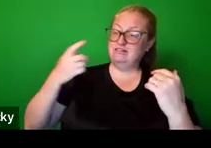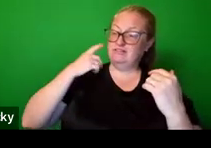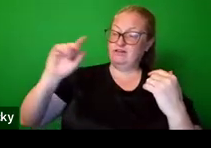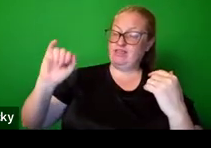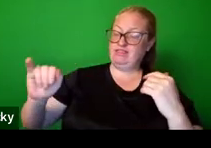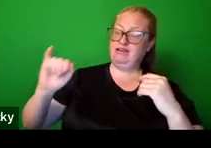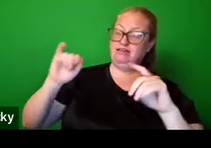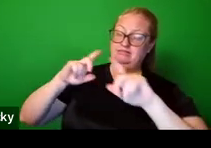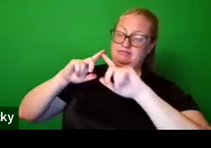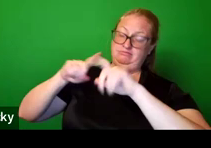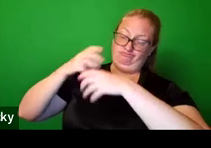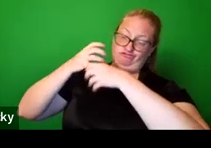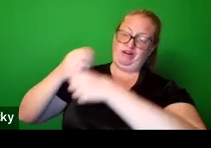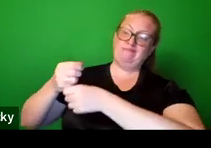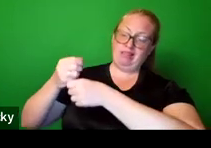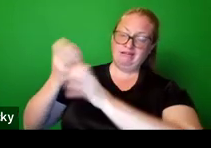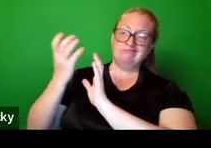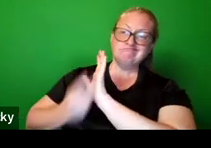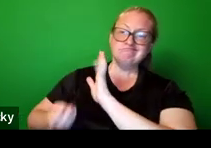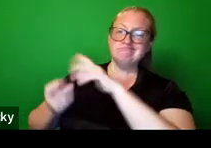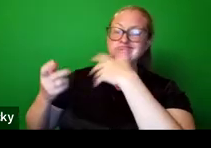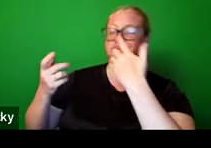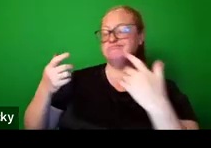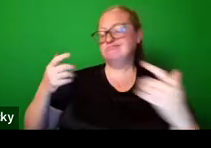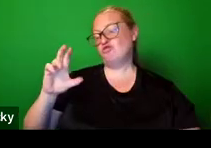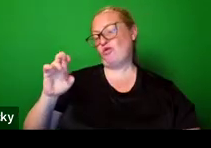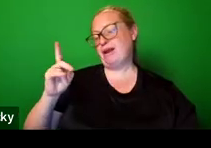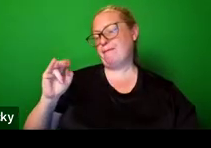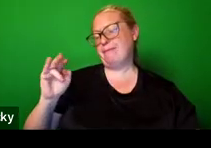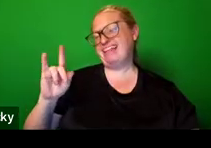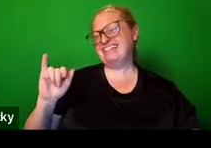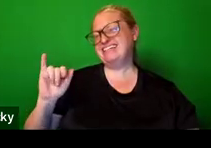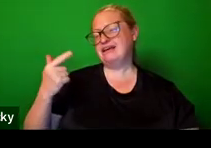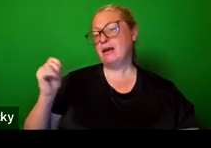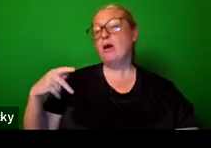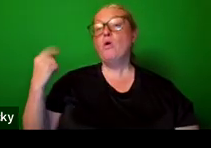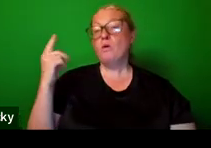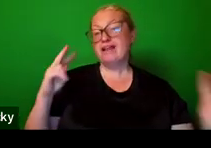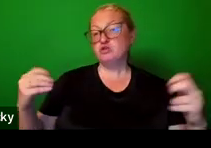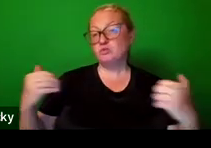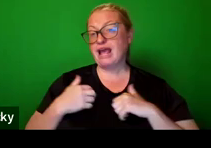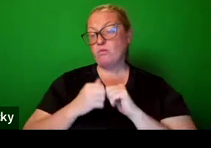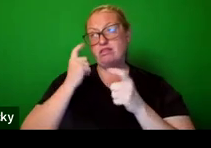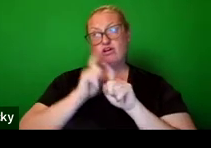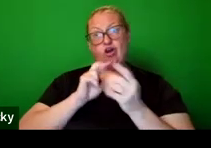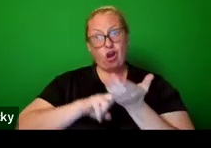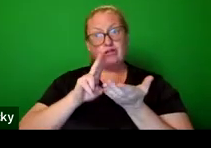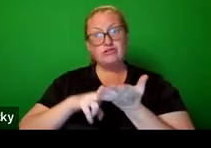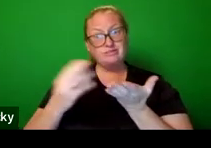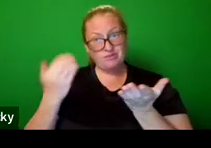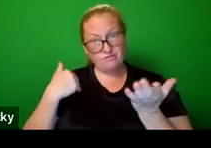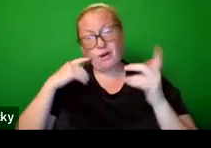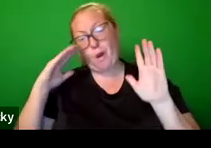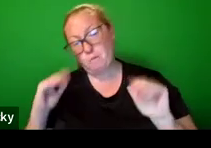because one of the issues that we've had with contracts in the past, which is part of why I was hoping that it would be named here in